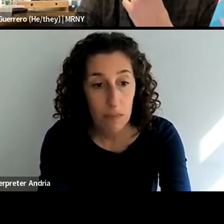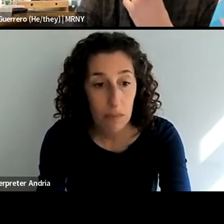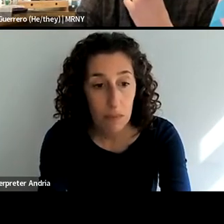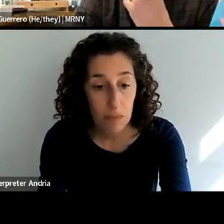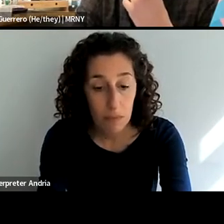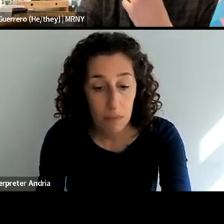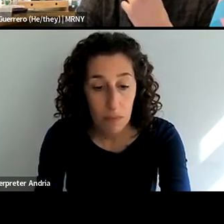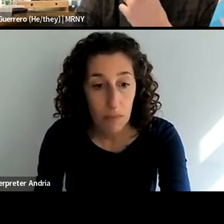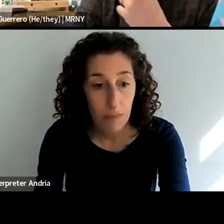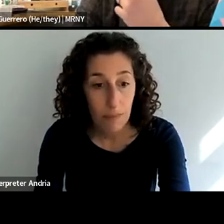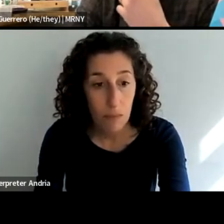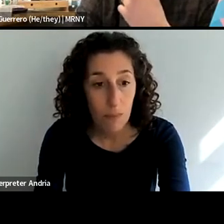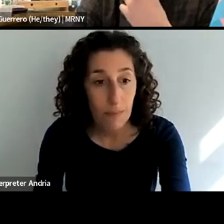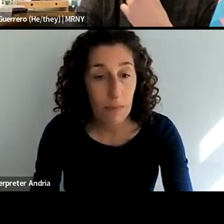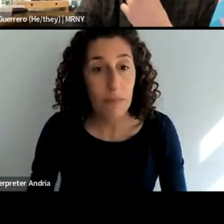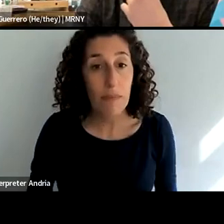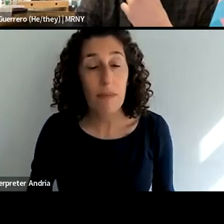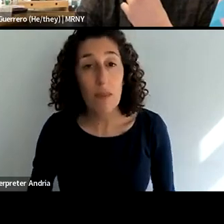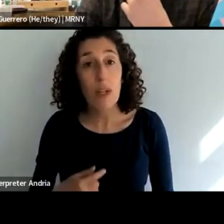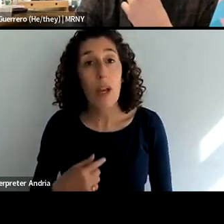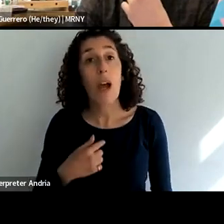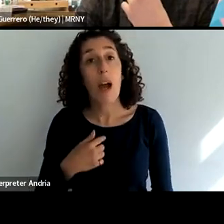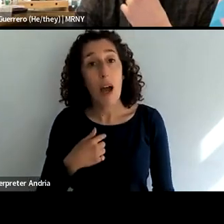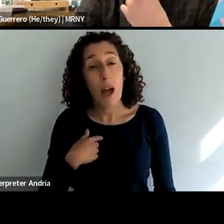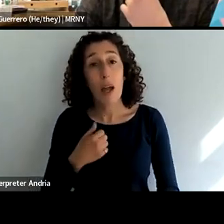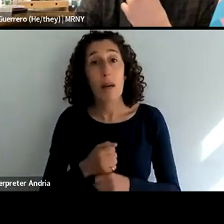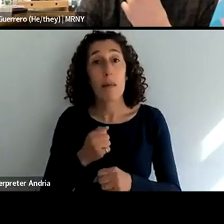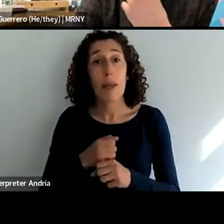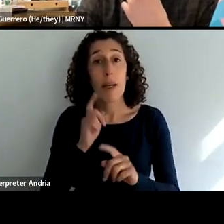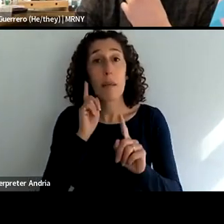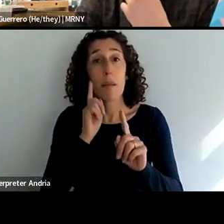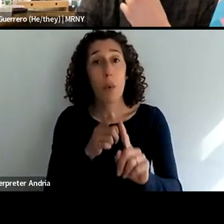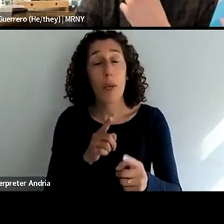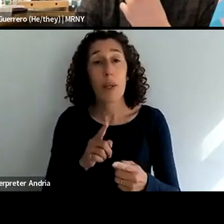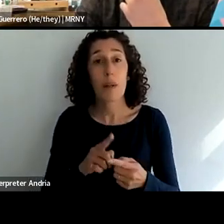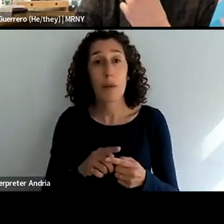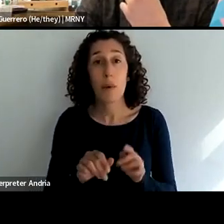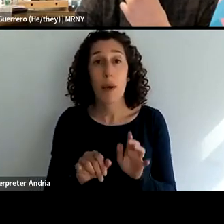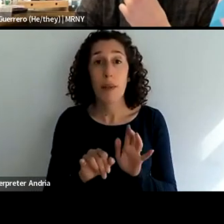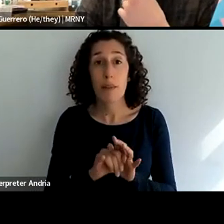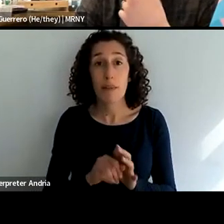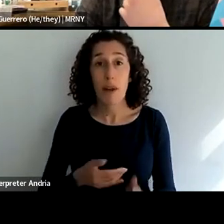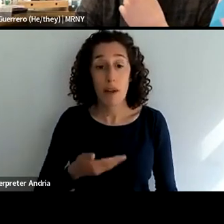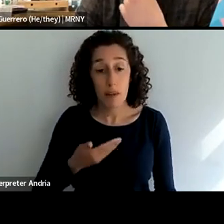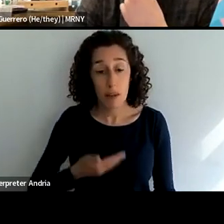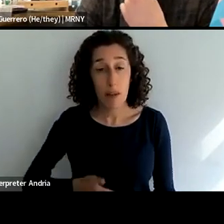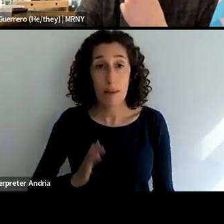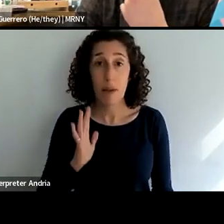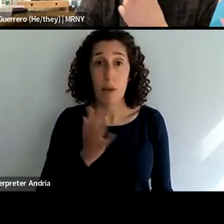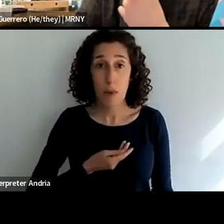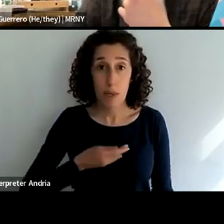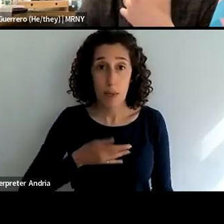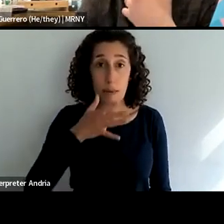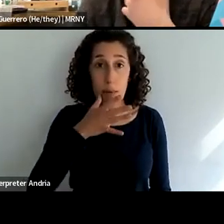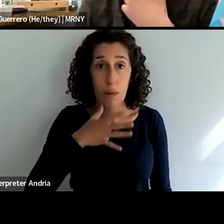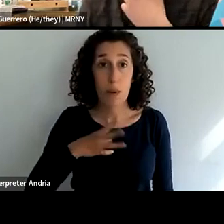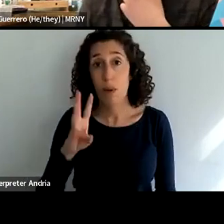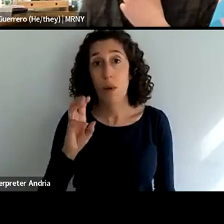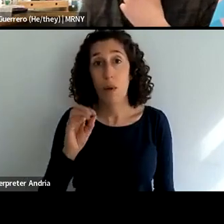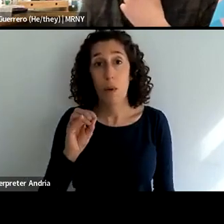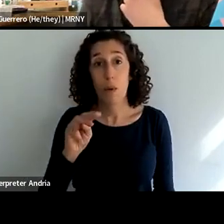I made a point of it to say that I'm a trans woman because I think it's important for people to